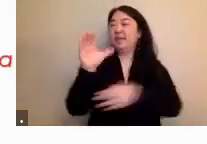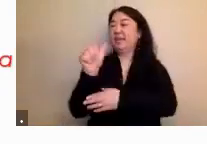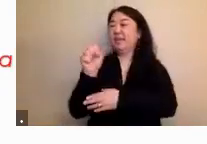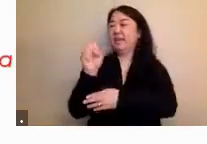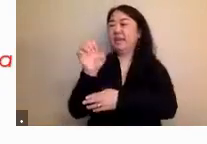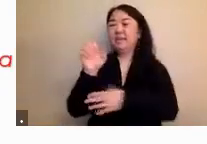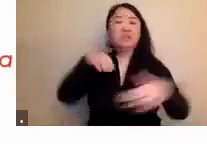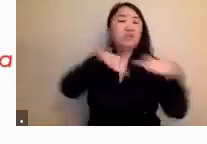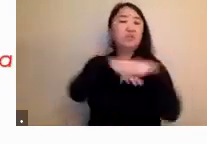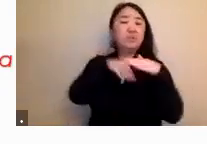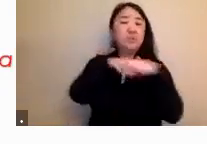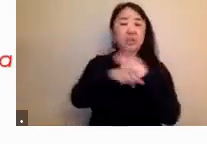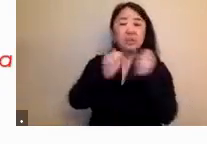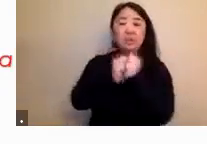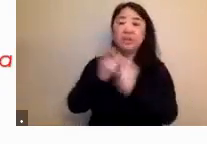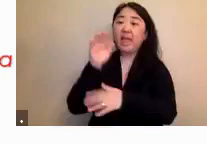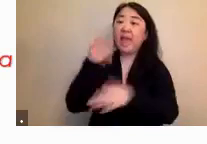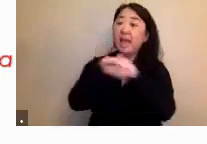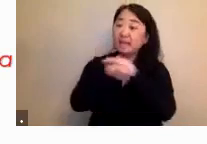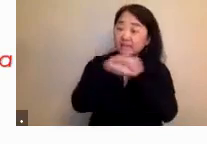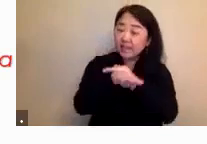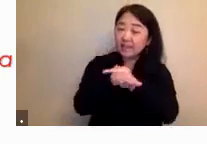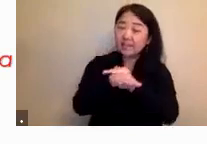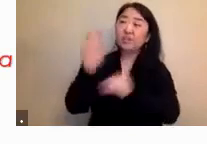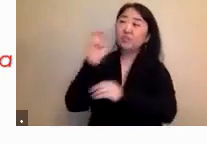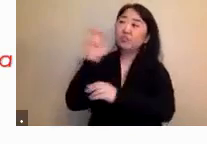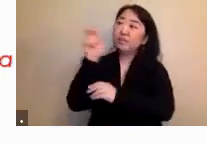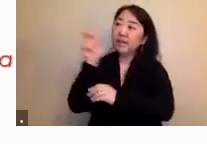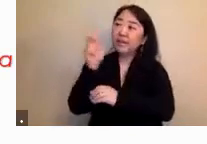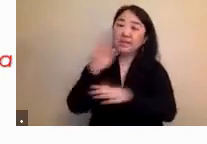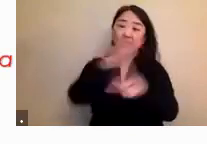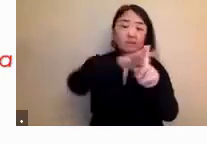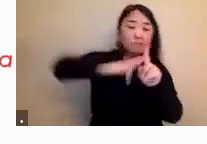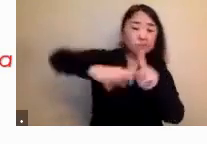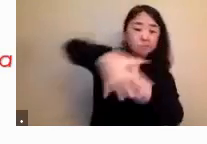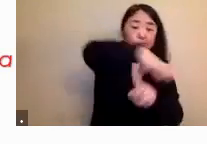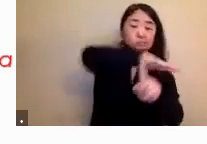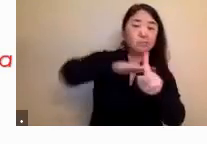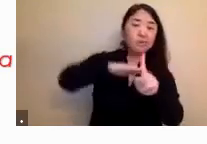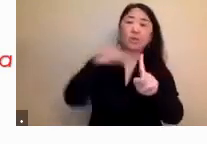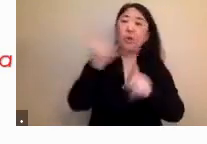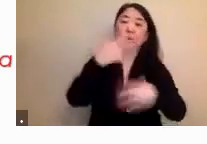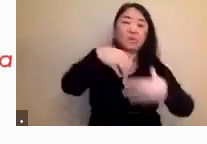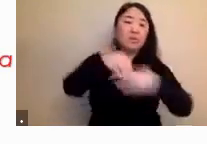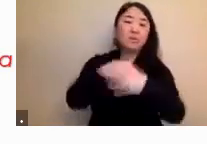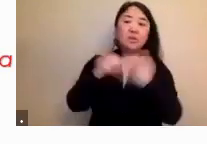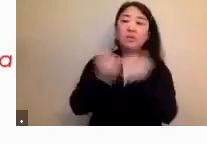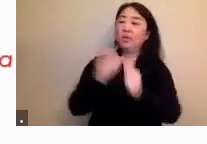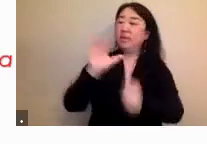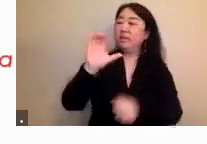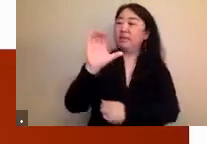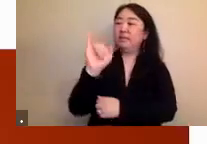that, transportation and context has always been a part of the civil rights movement.